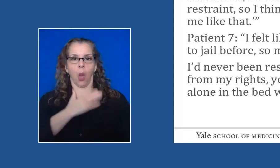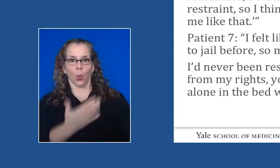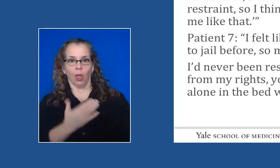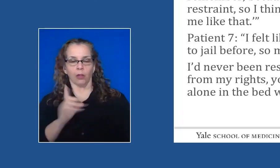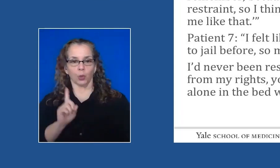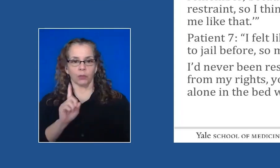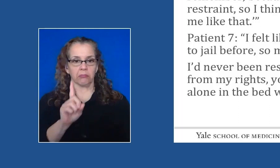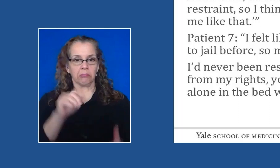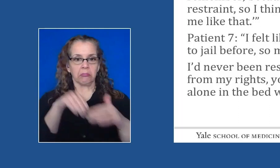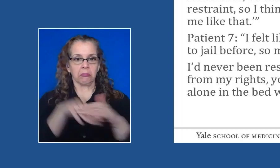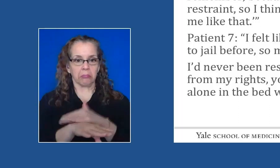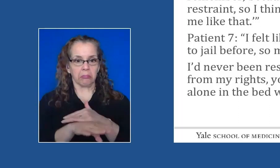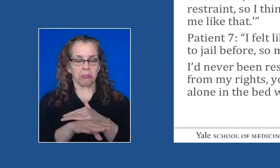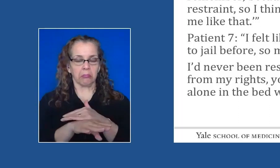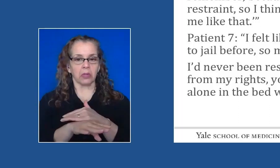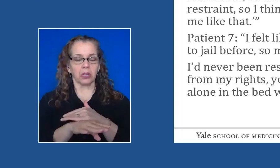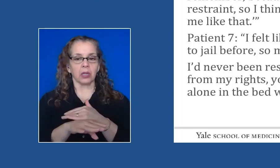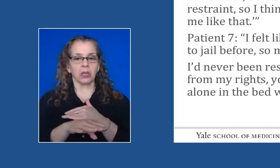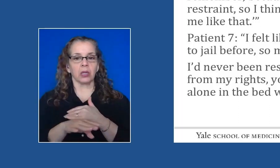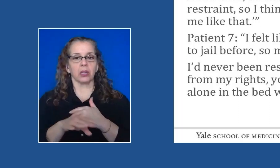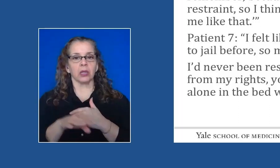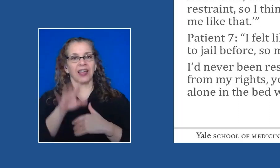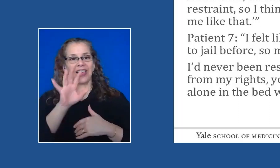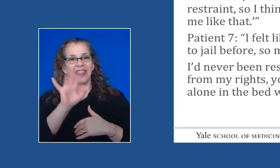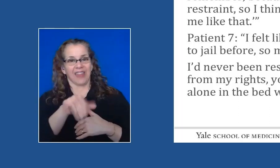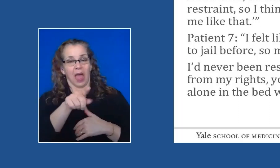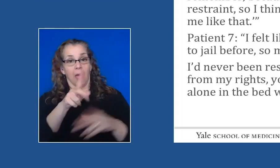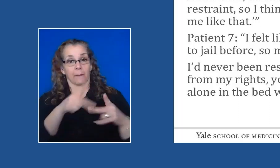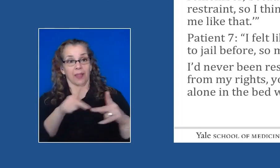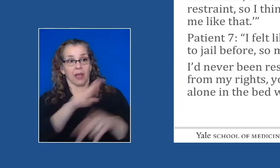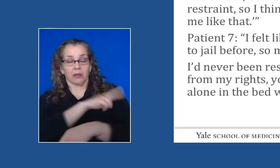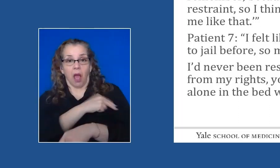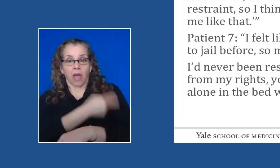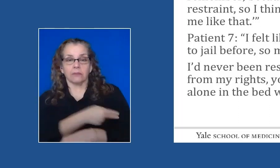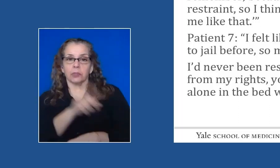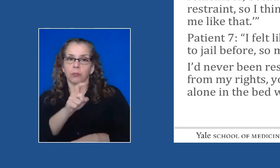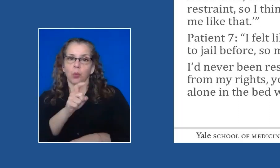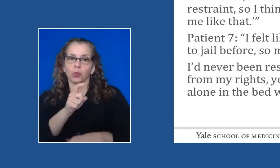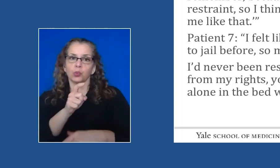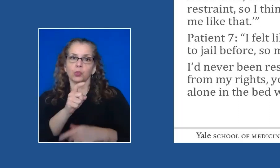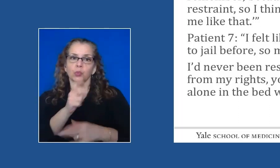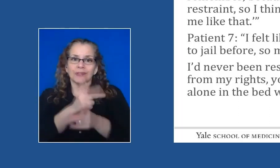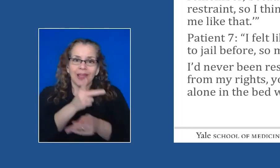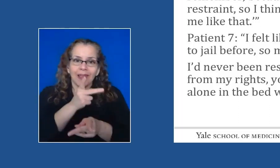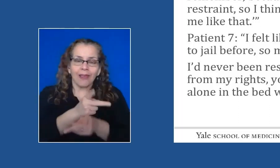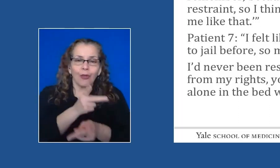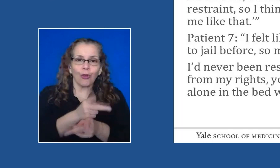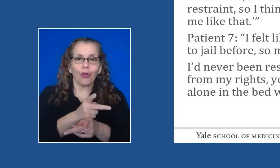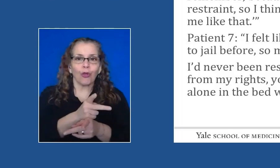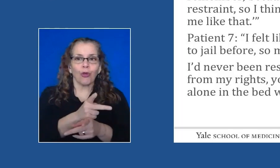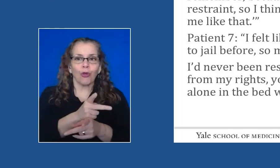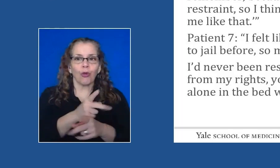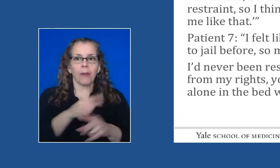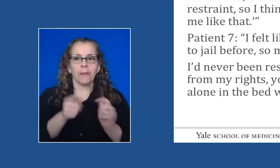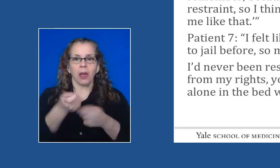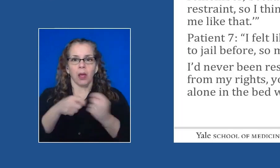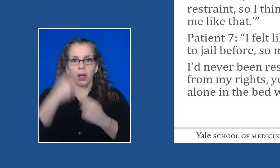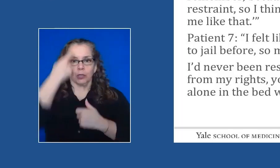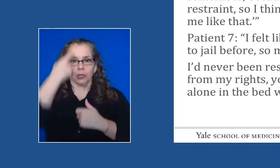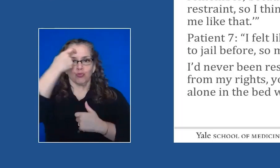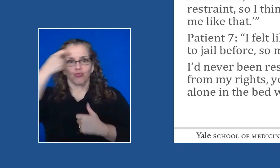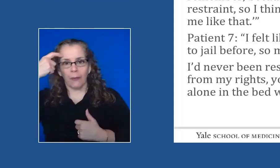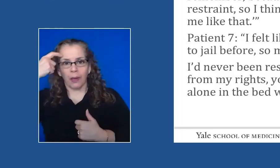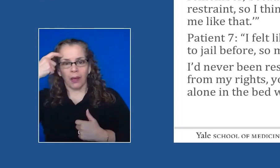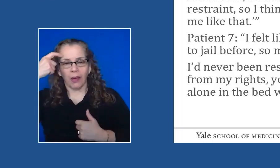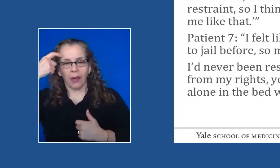seek care or receive care. And instead of getting treatment, they're actually suffering more trauma and